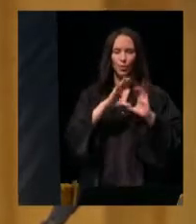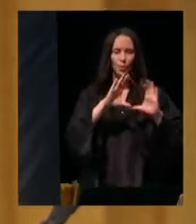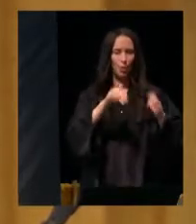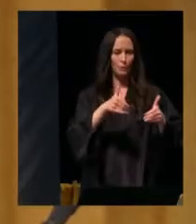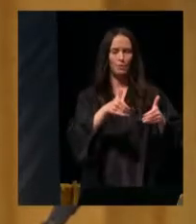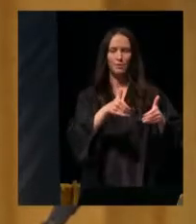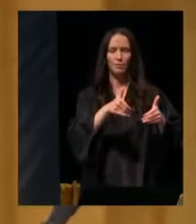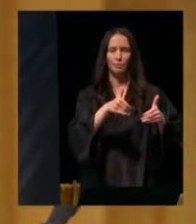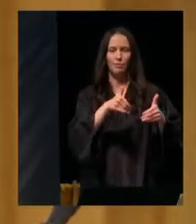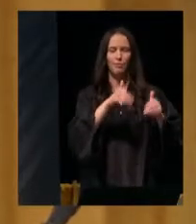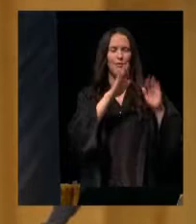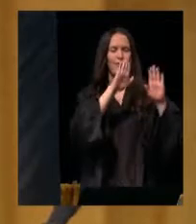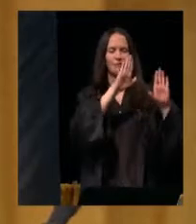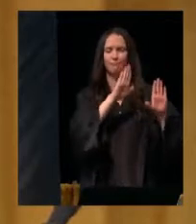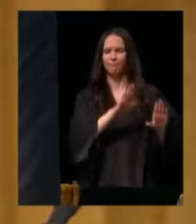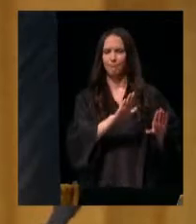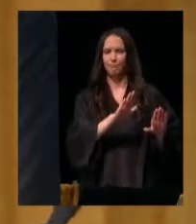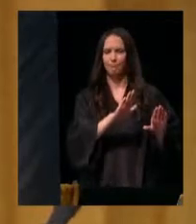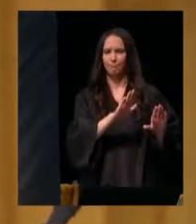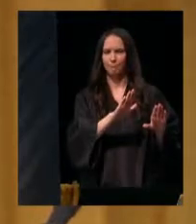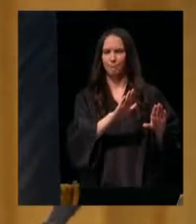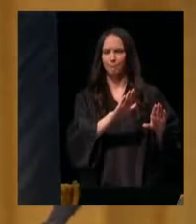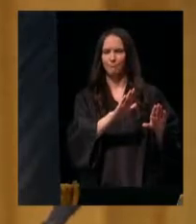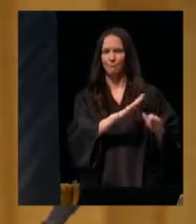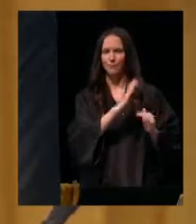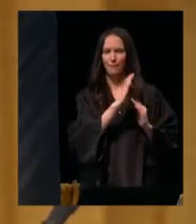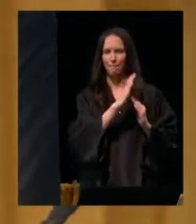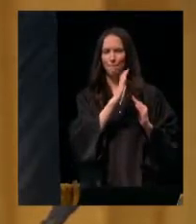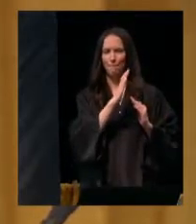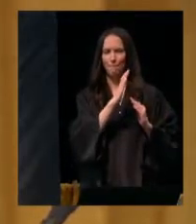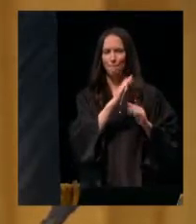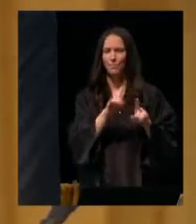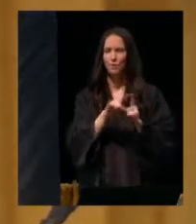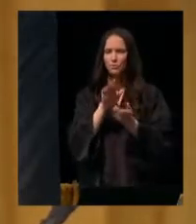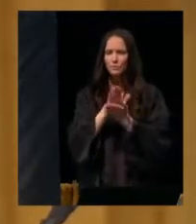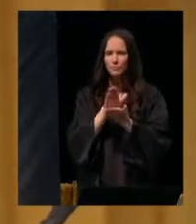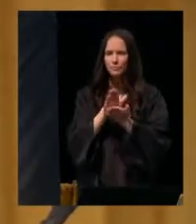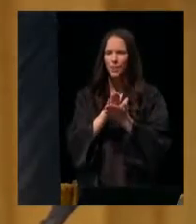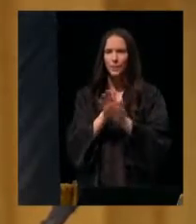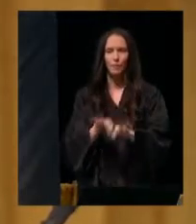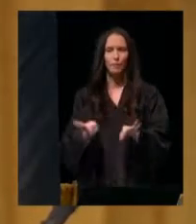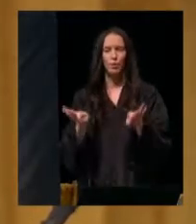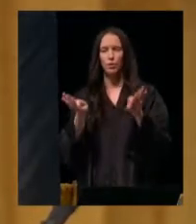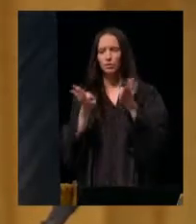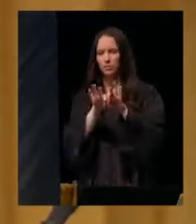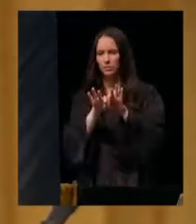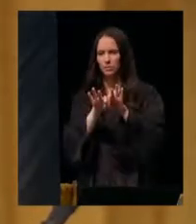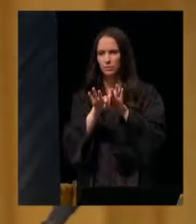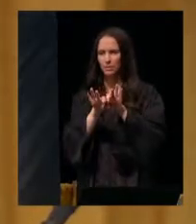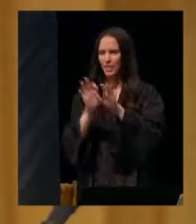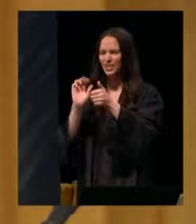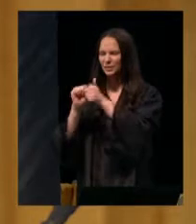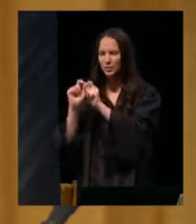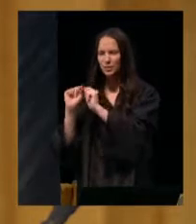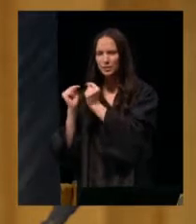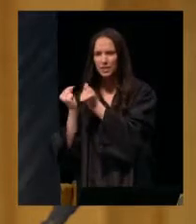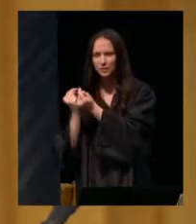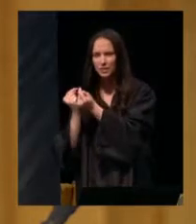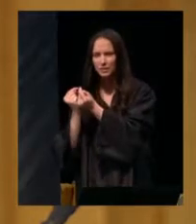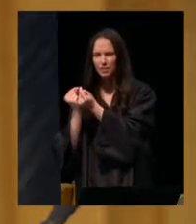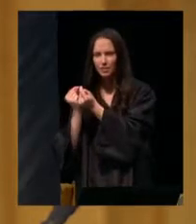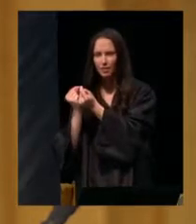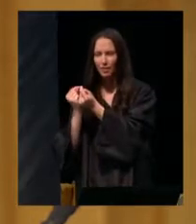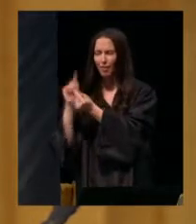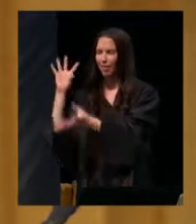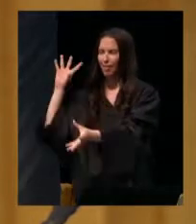both excellent. As I already mentioned, academics are well stressed, and our sports teams have accumulated